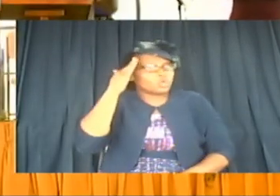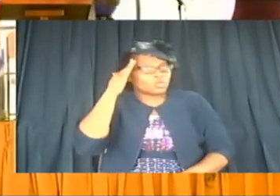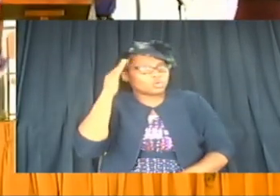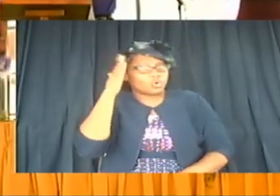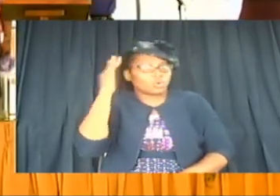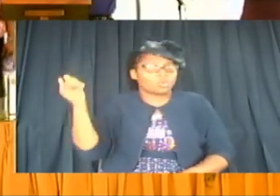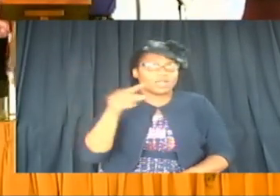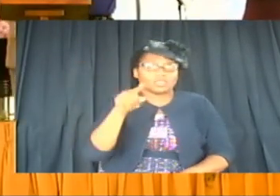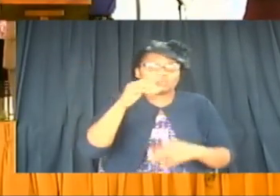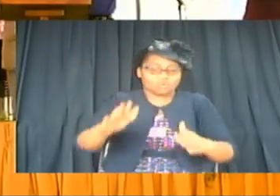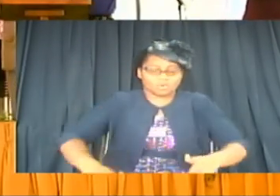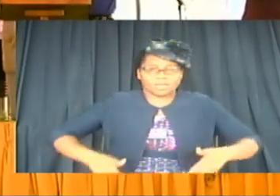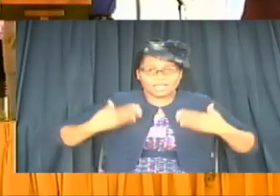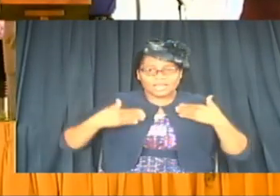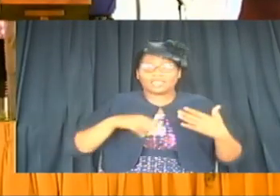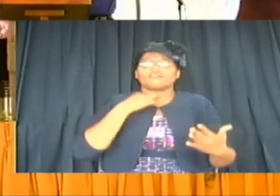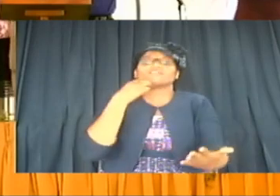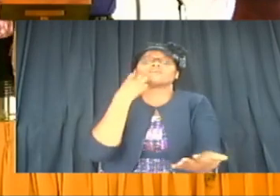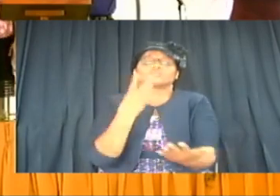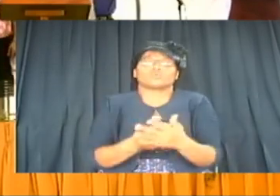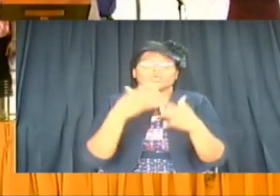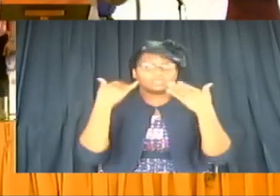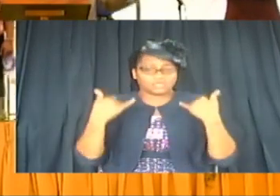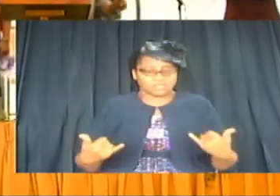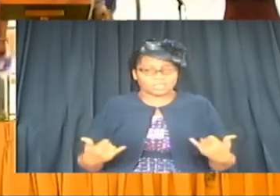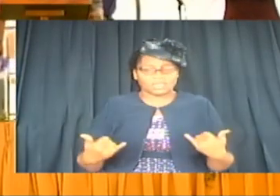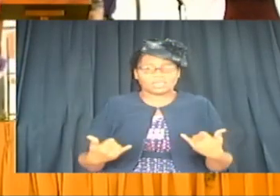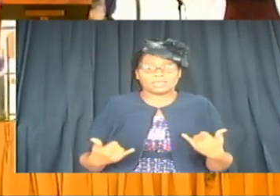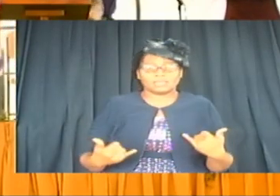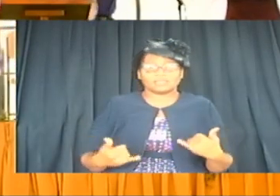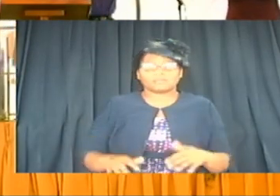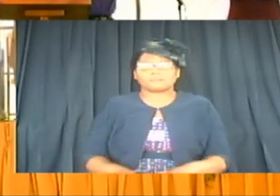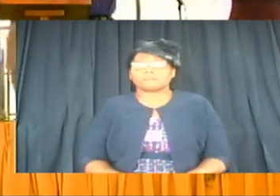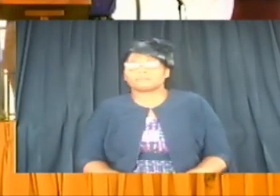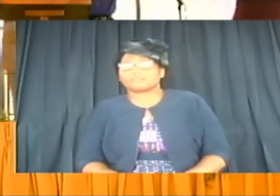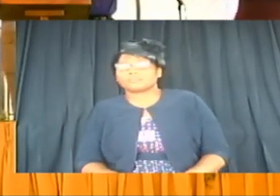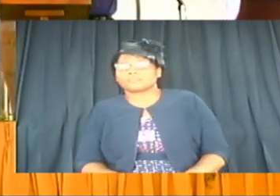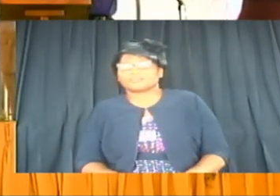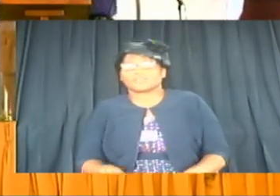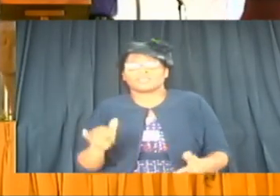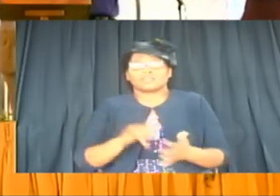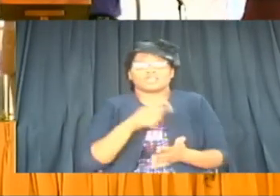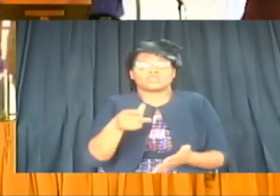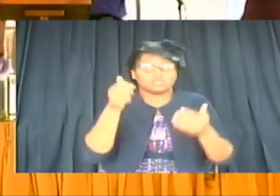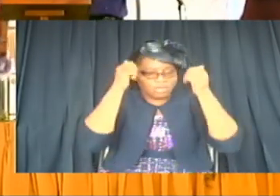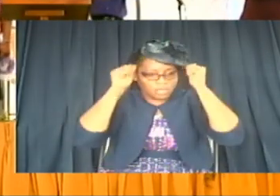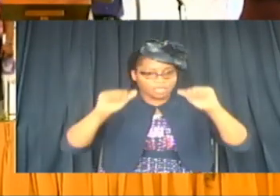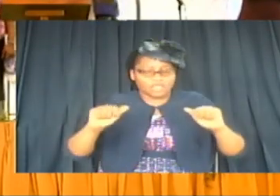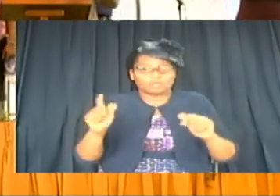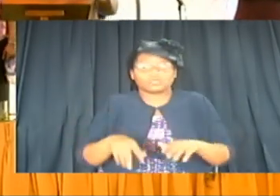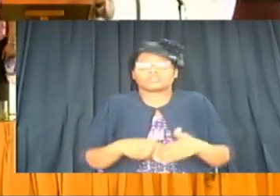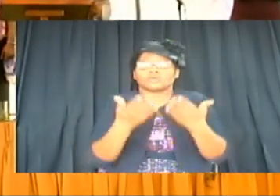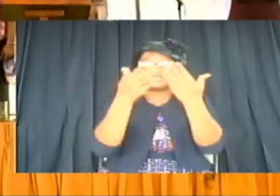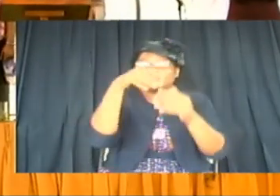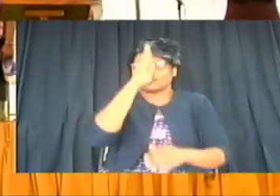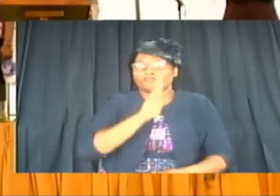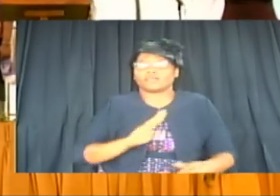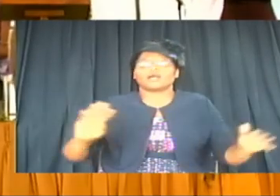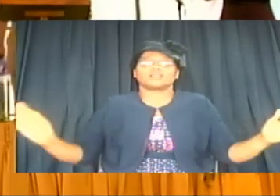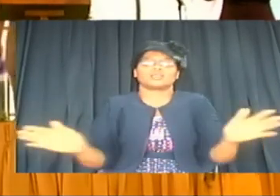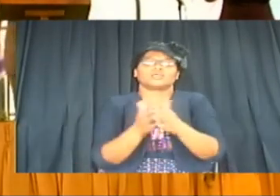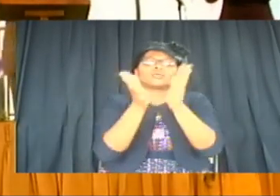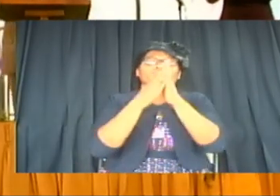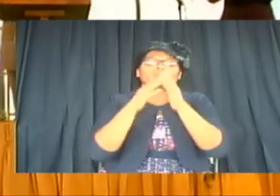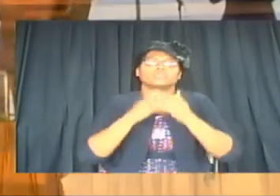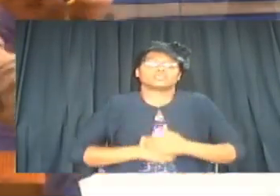You know, irrespective of what is going on around you, hallelujah, that you're able still to give God praise and worship. Can